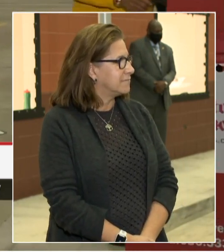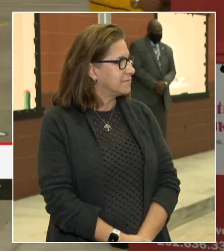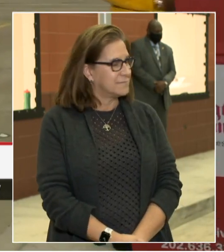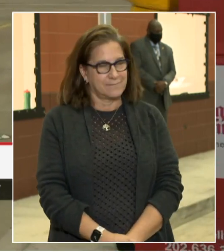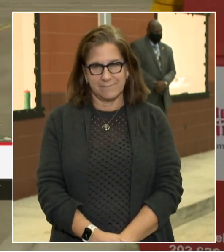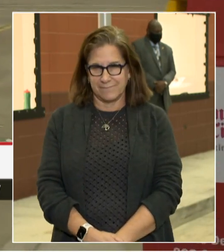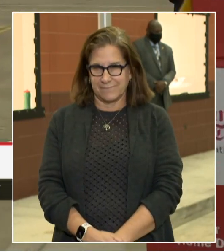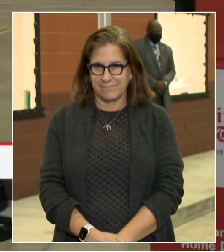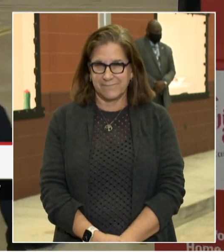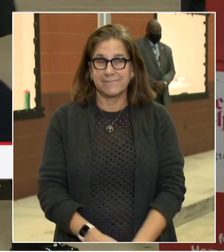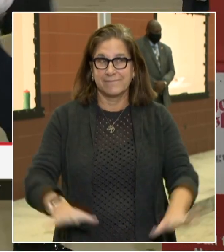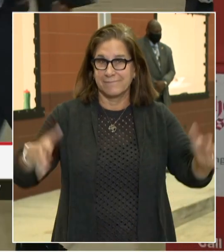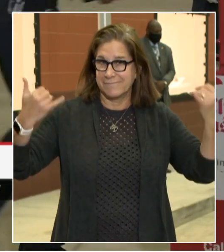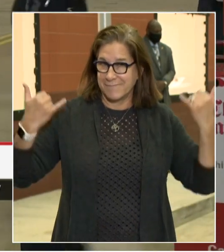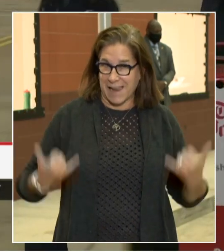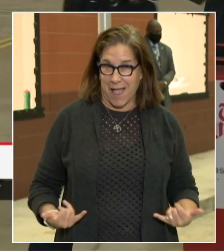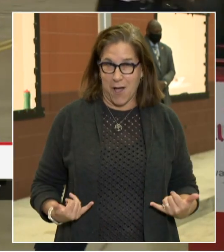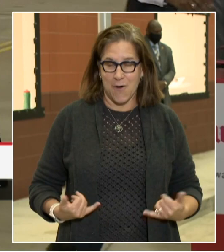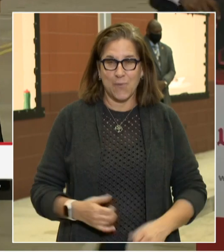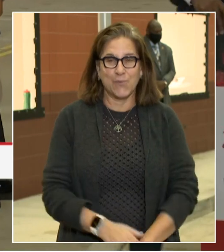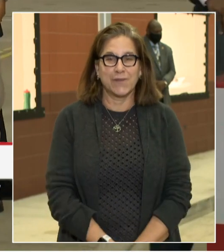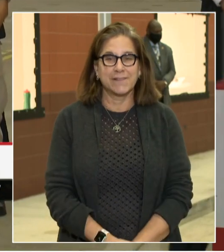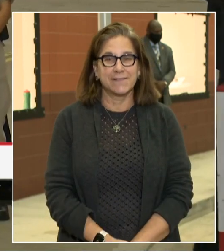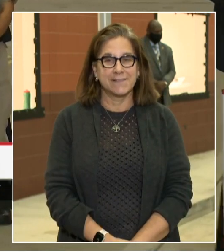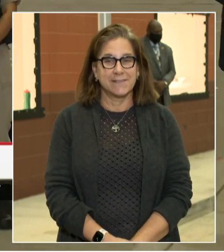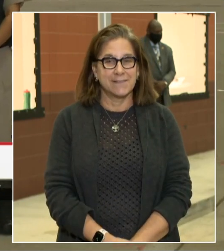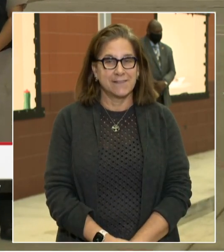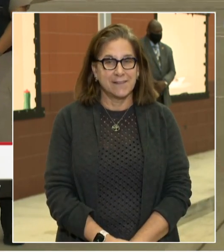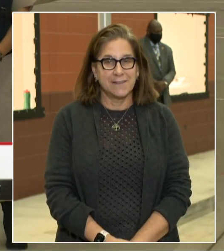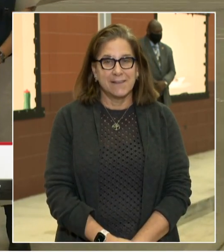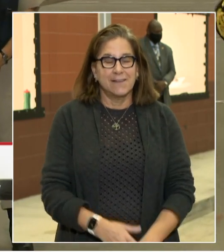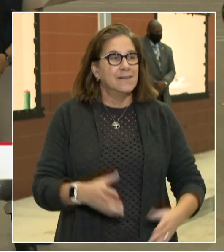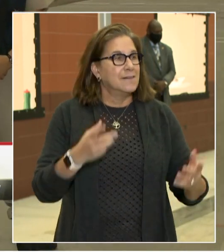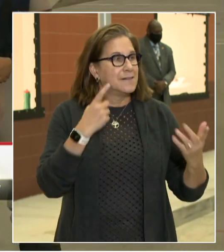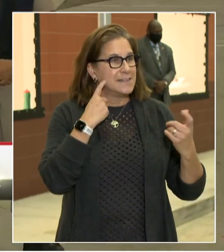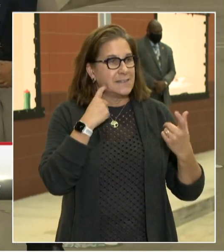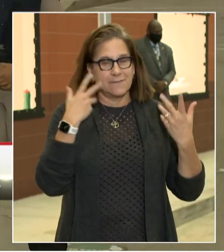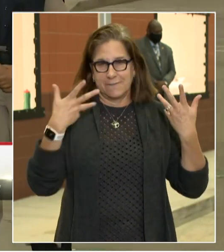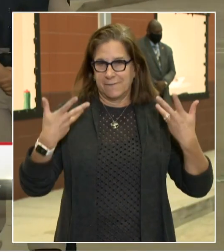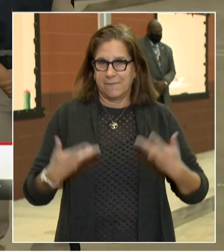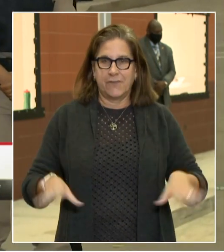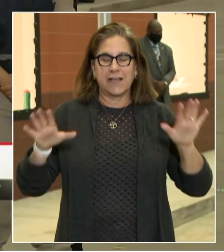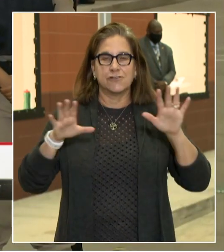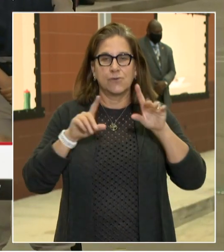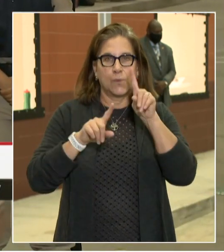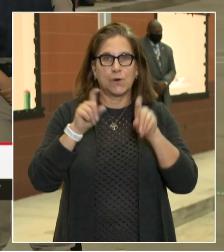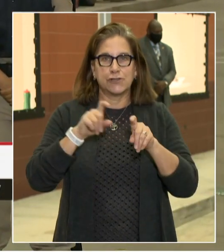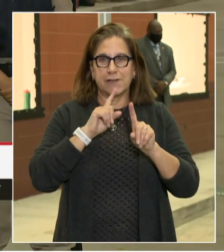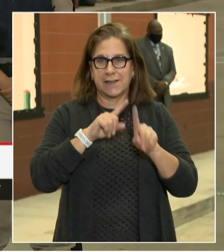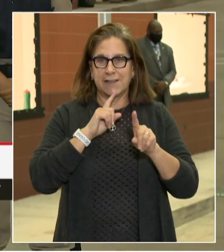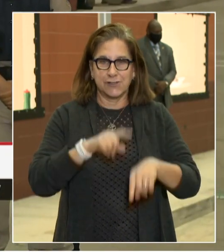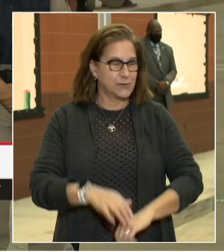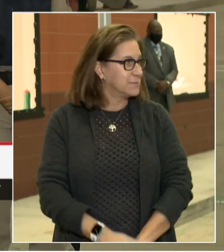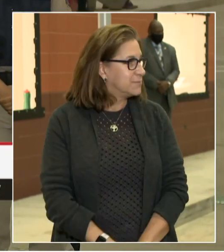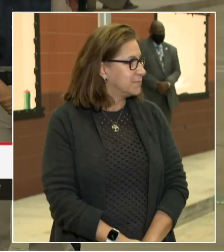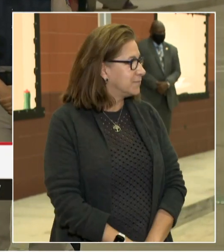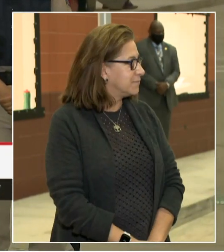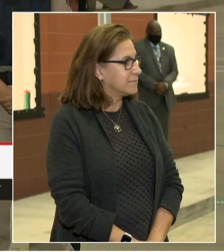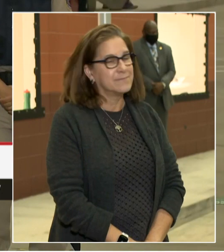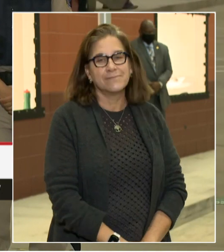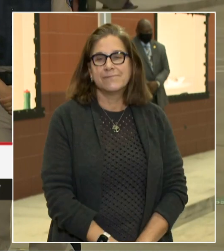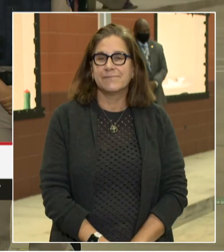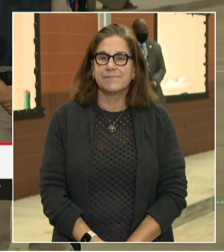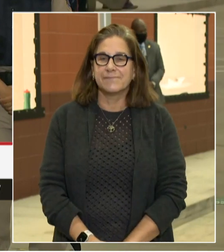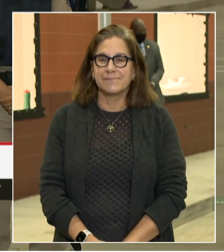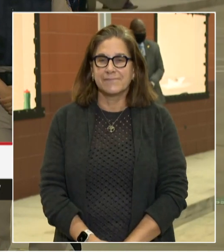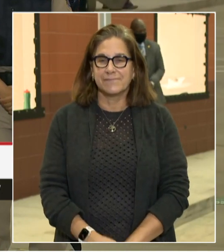And now at this time that the question and answer session is over, if you all can join us at the rear of the training academy, we are going to